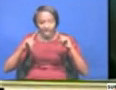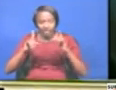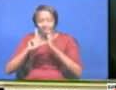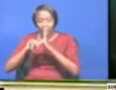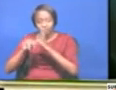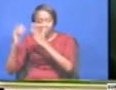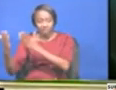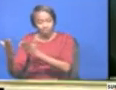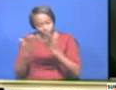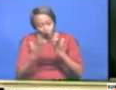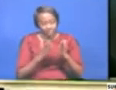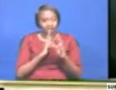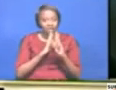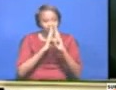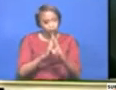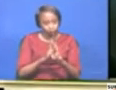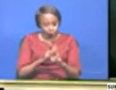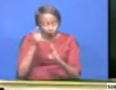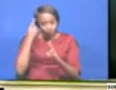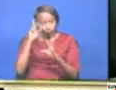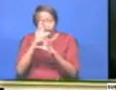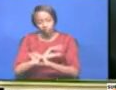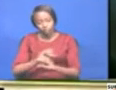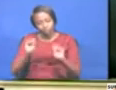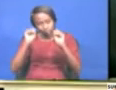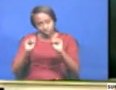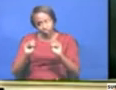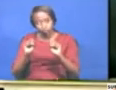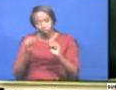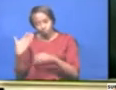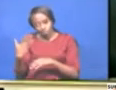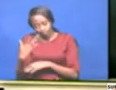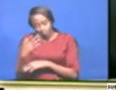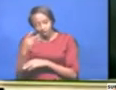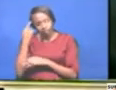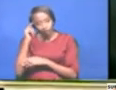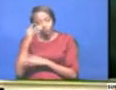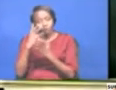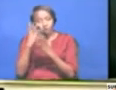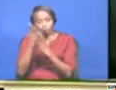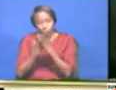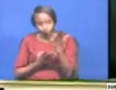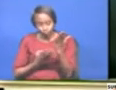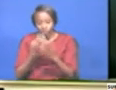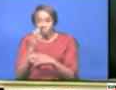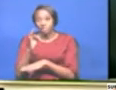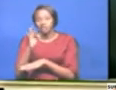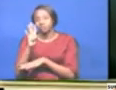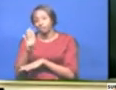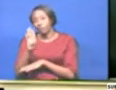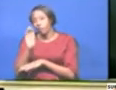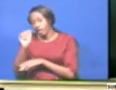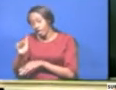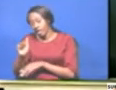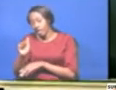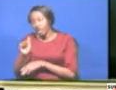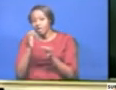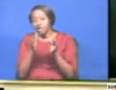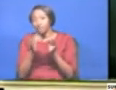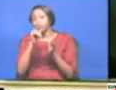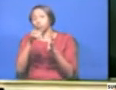of presidential election from 34A and B. And I want to believe the people conceding at the constituency have already